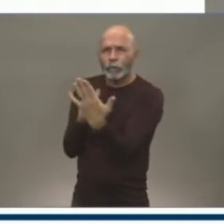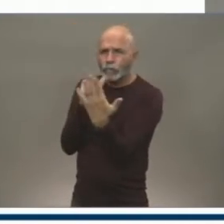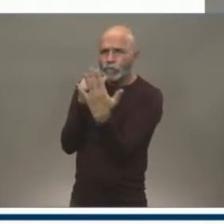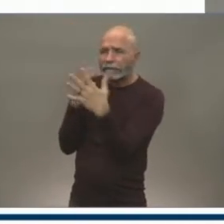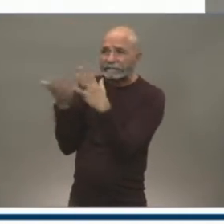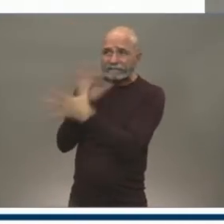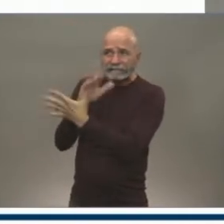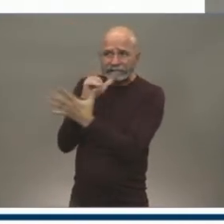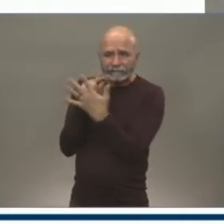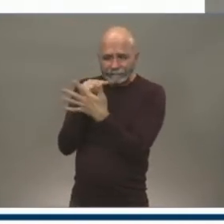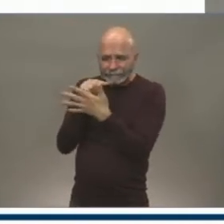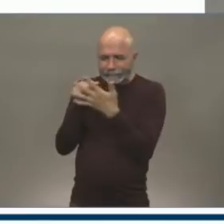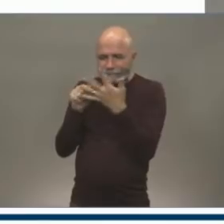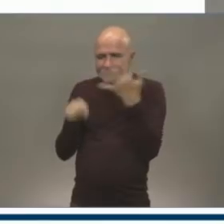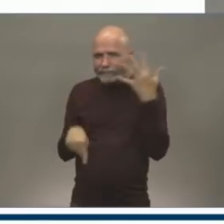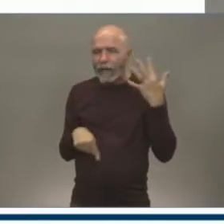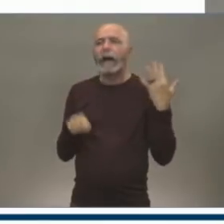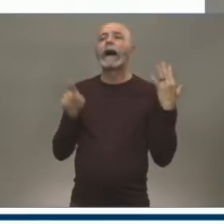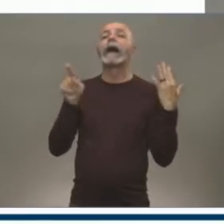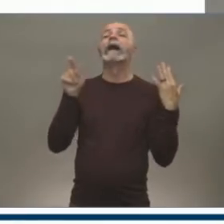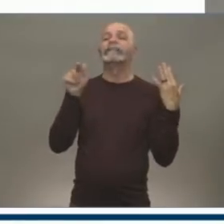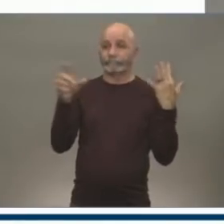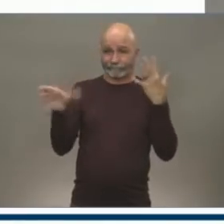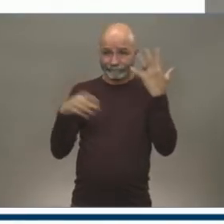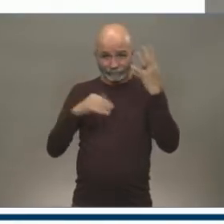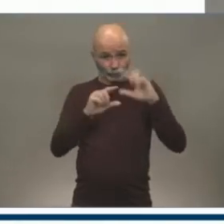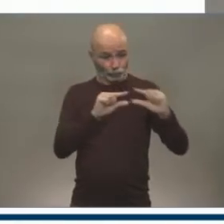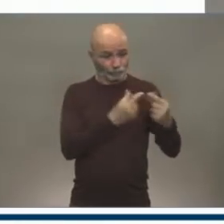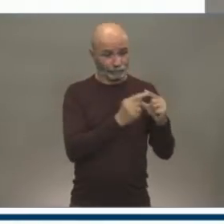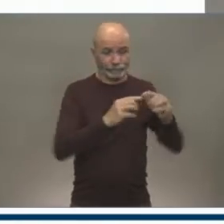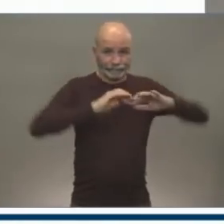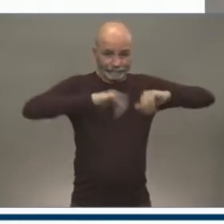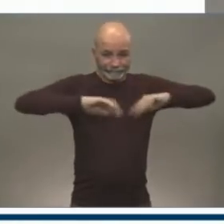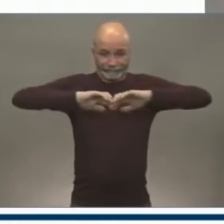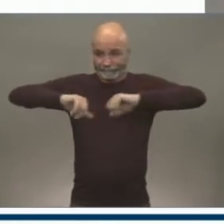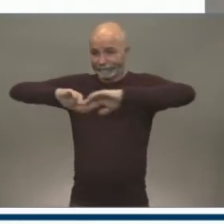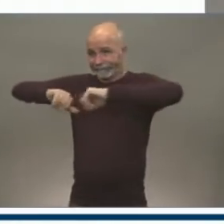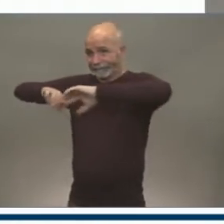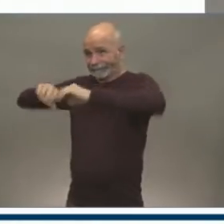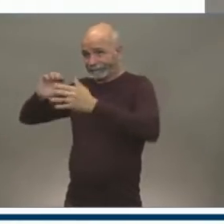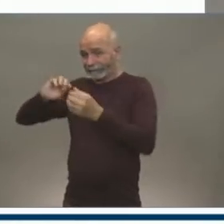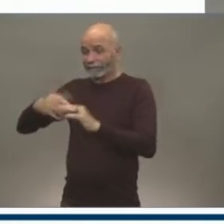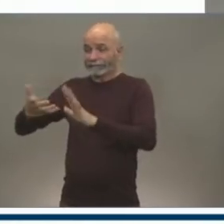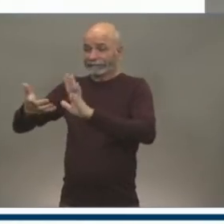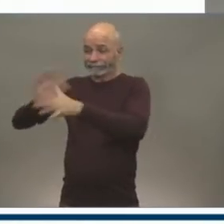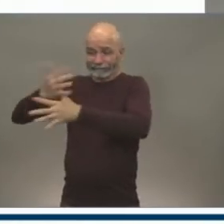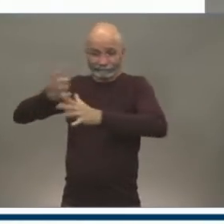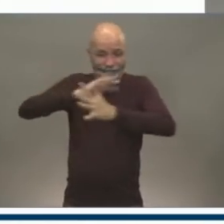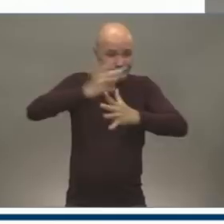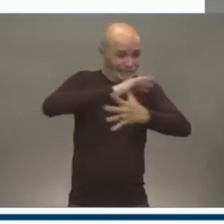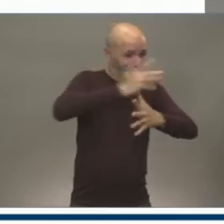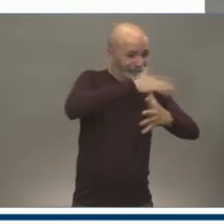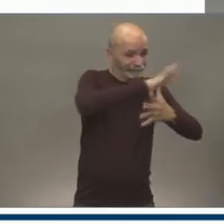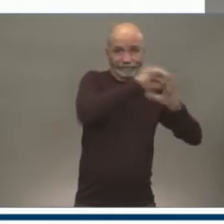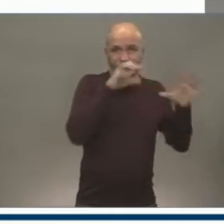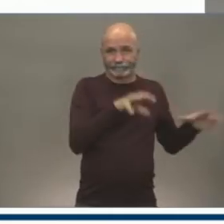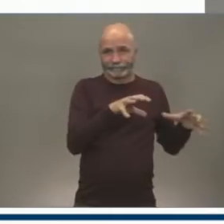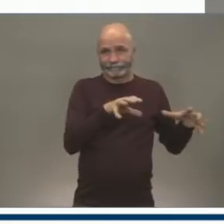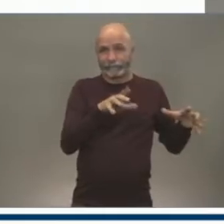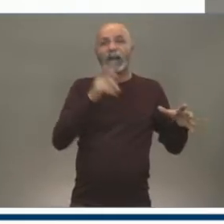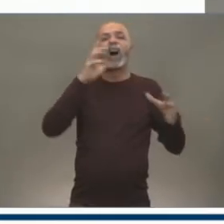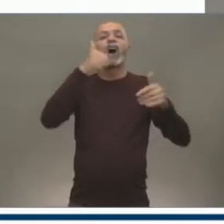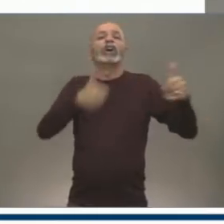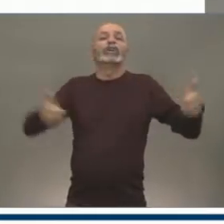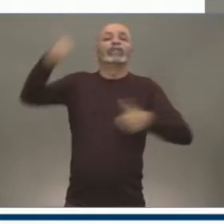to prioritize within those groups. That all comes to the Special Advisory Committee, all the Chief Medical Officers of Health. We